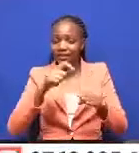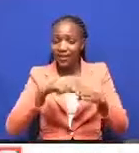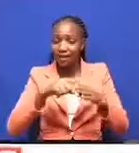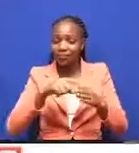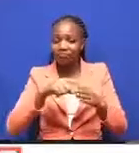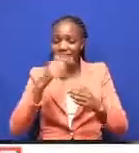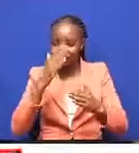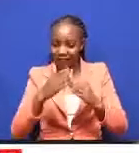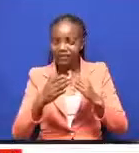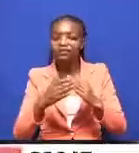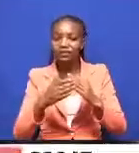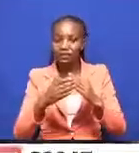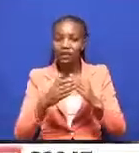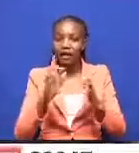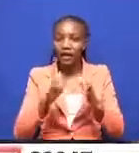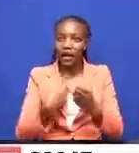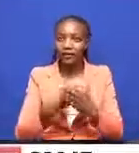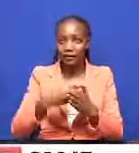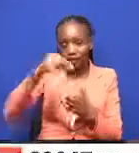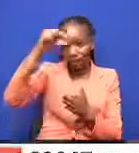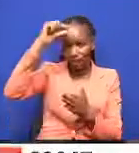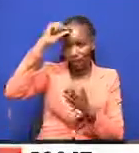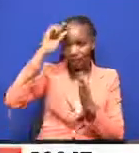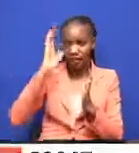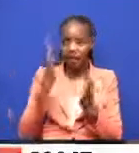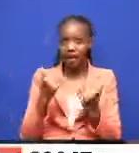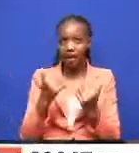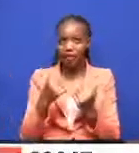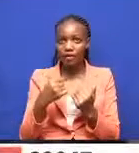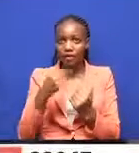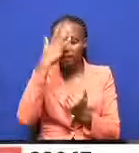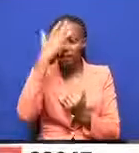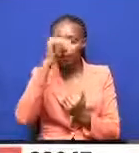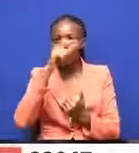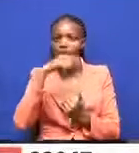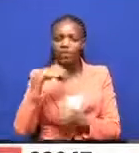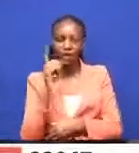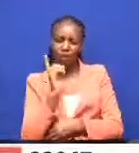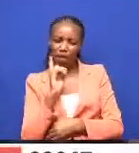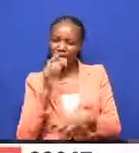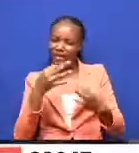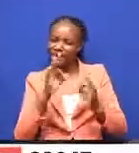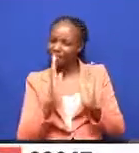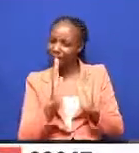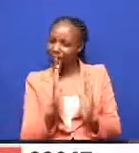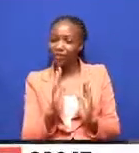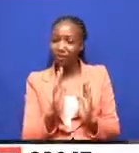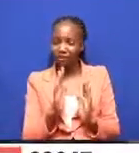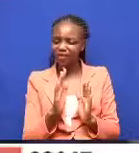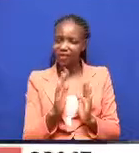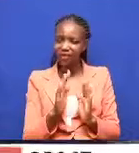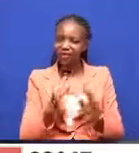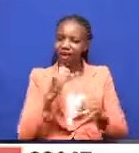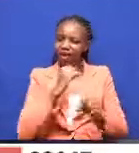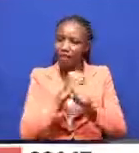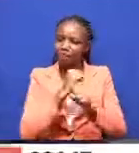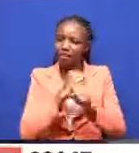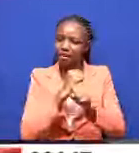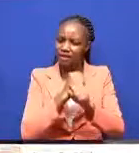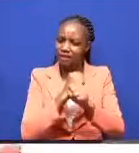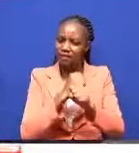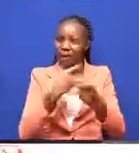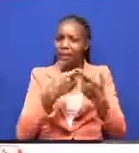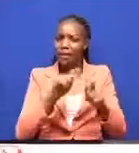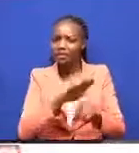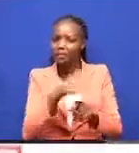project. So, Governor, that's the reason we are wondering, because if somebody has done a dry borehole, that